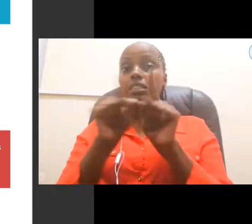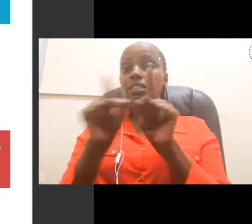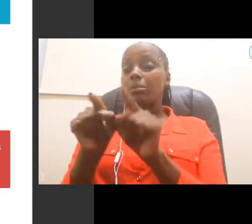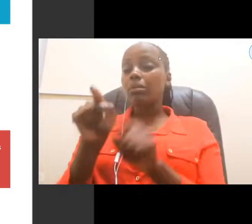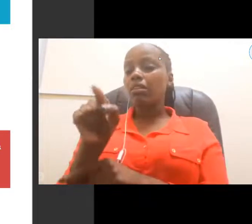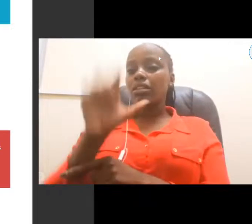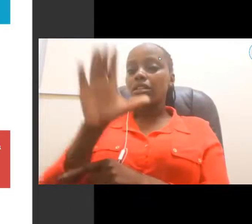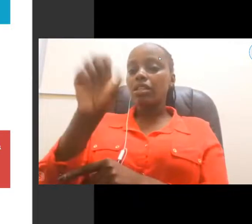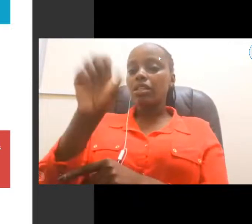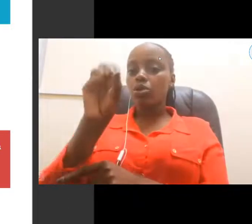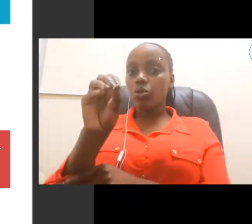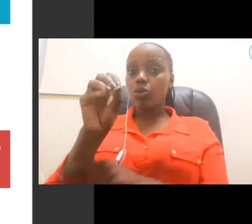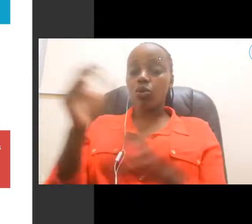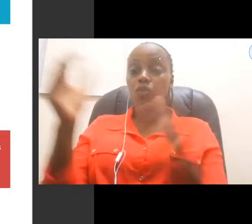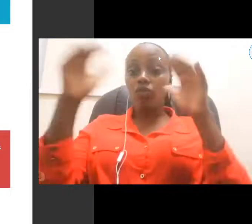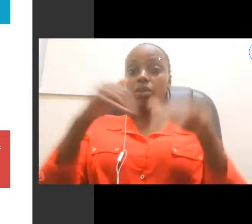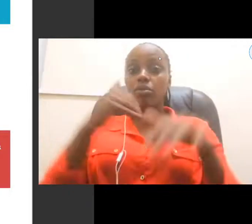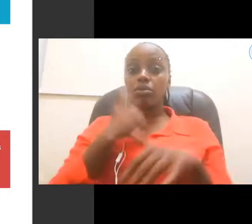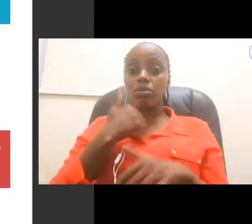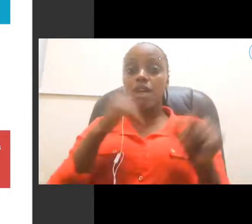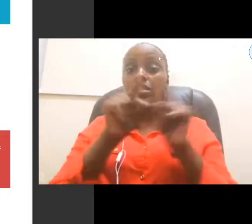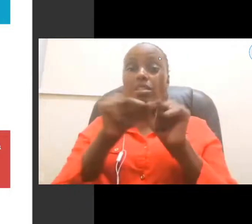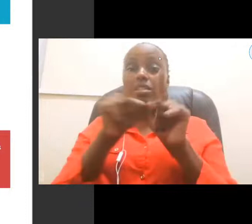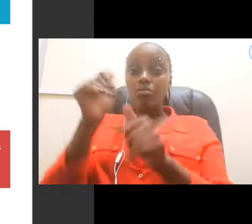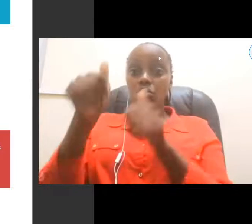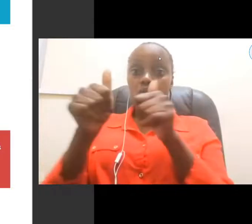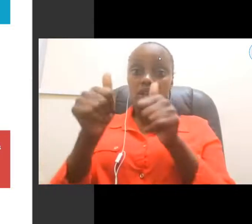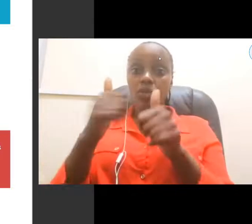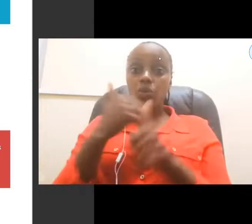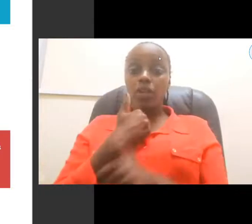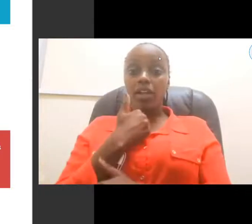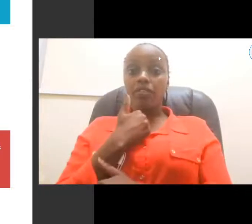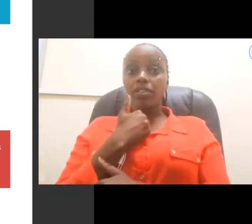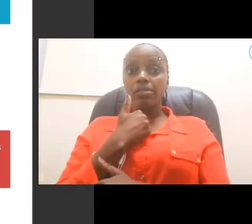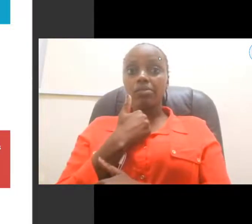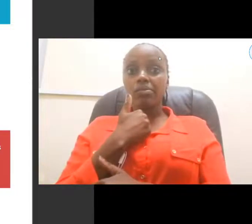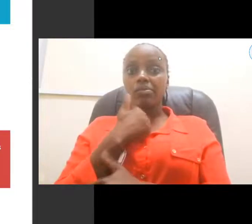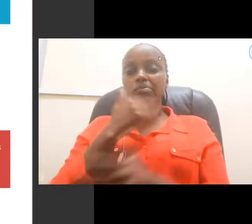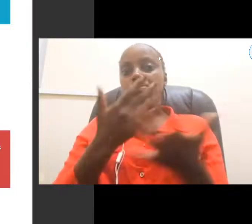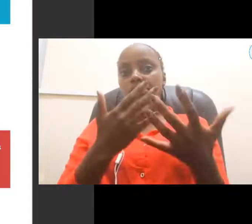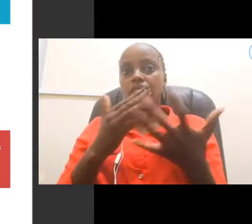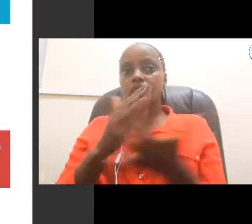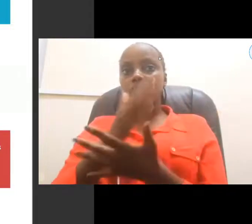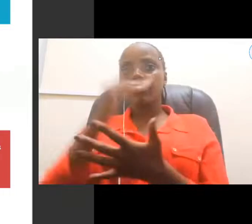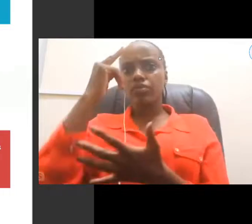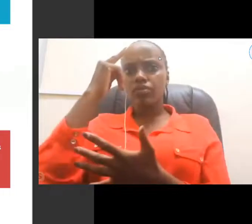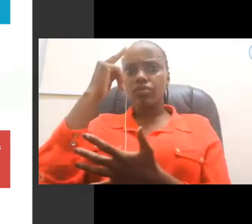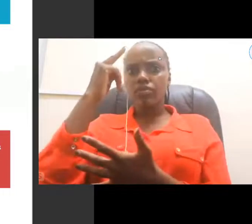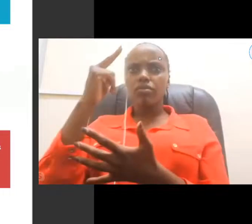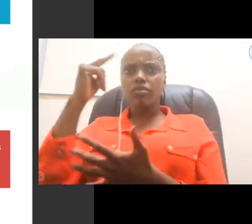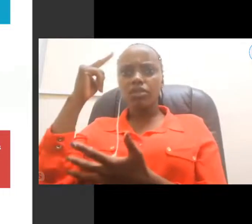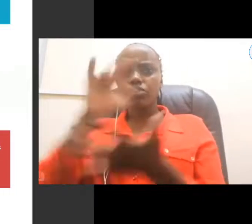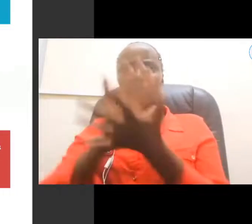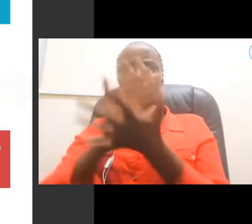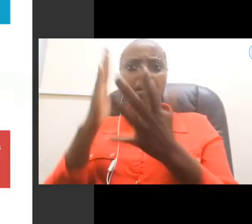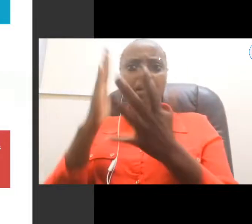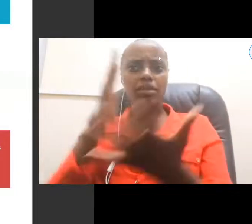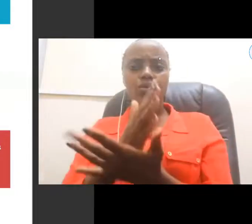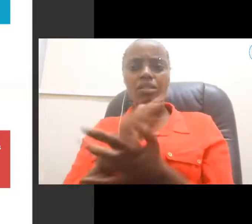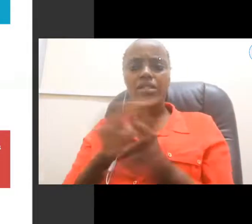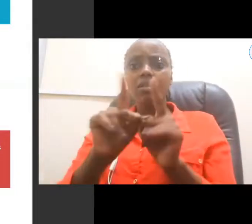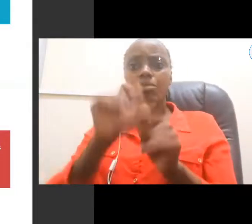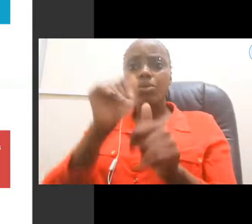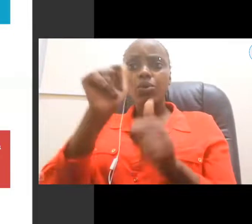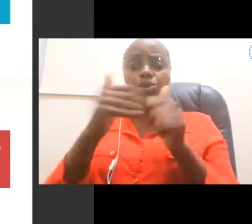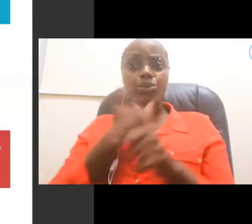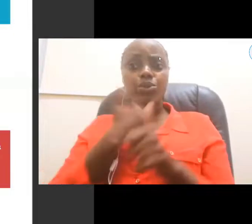relevant, the CSO Forum to translate the right of sharing into reality, and what are the threats that are there